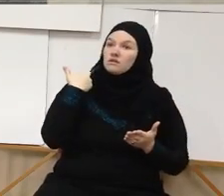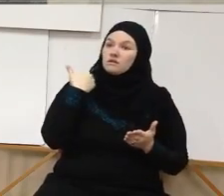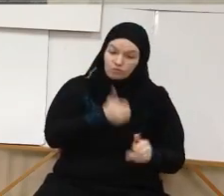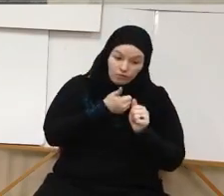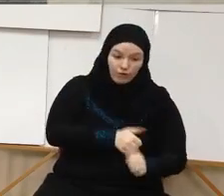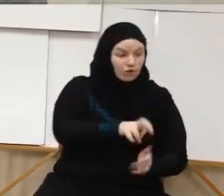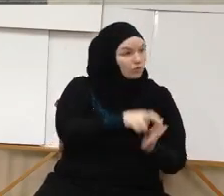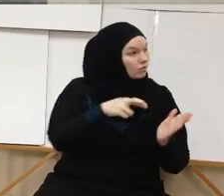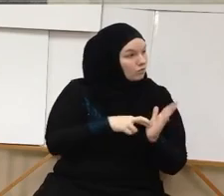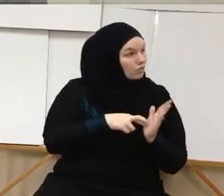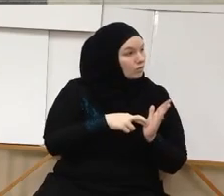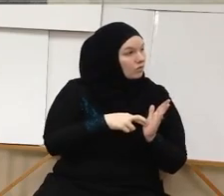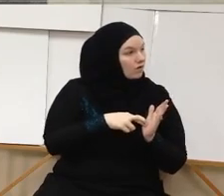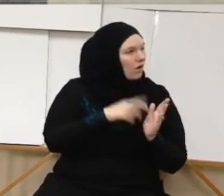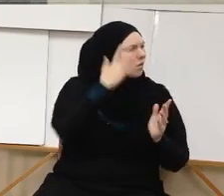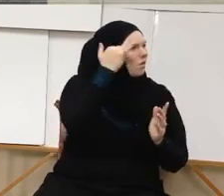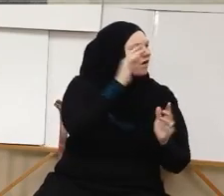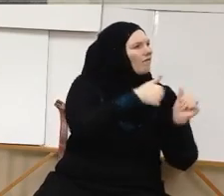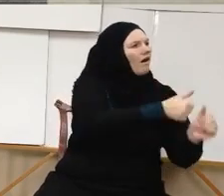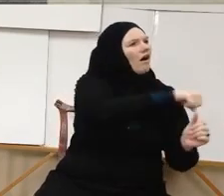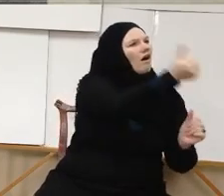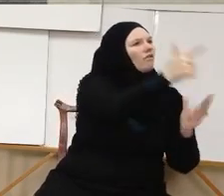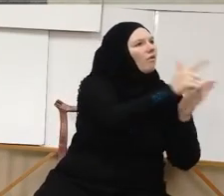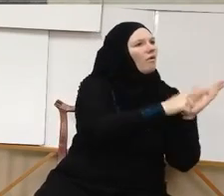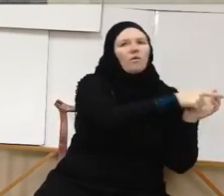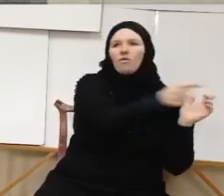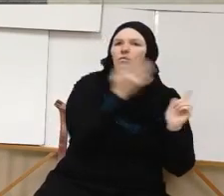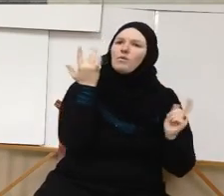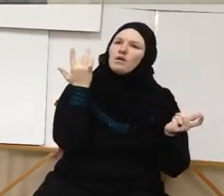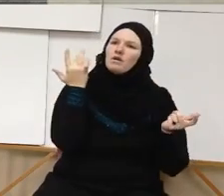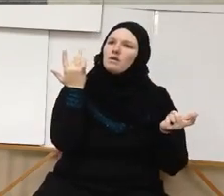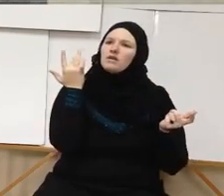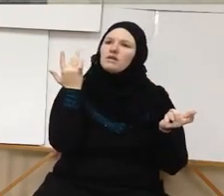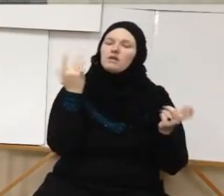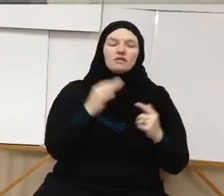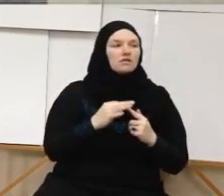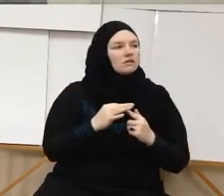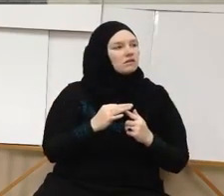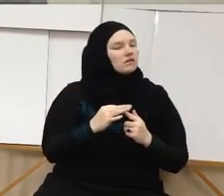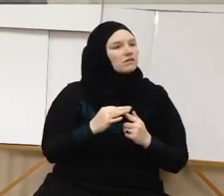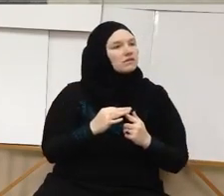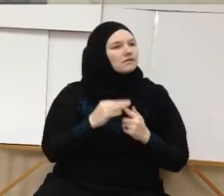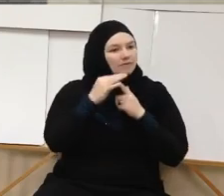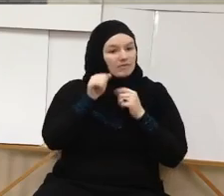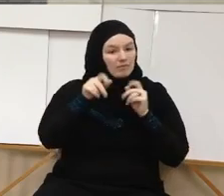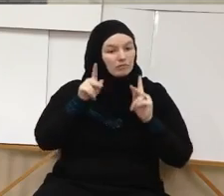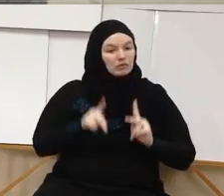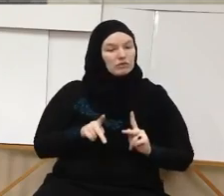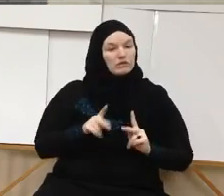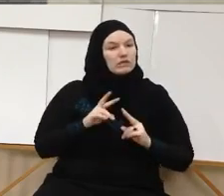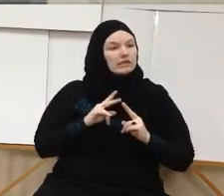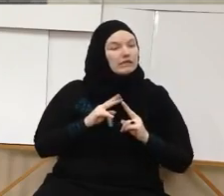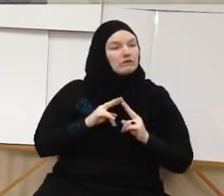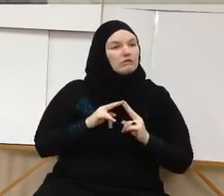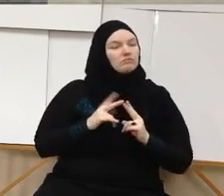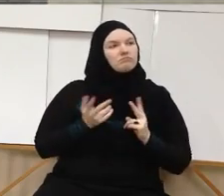by any other source, except that they either